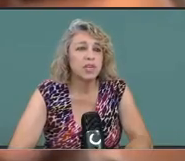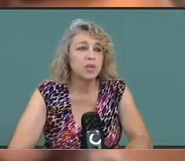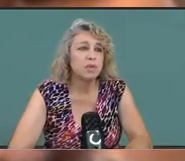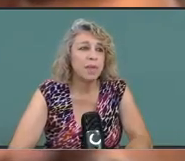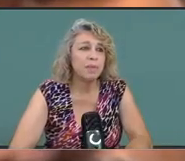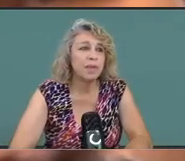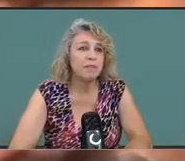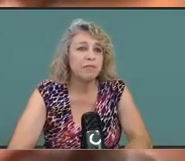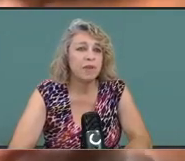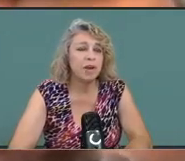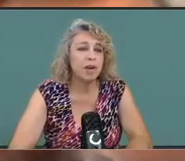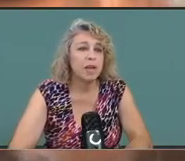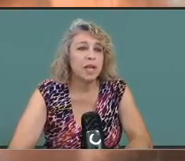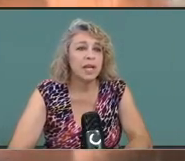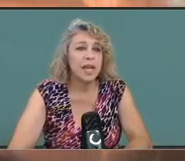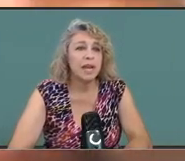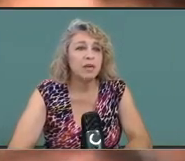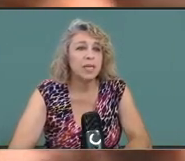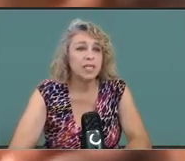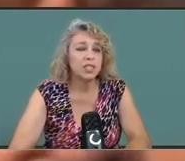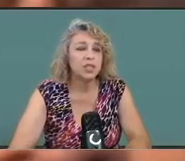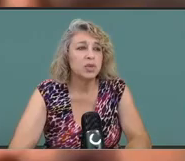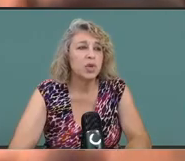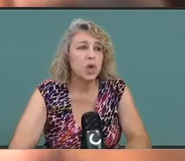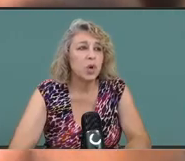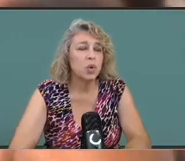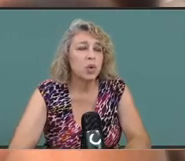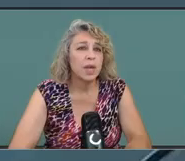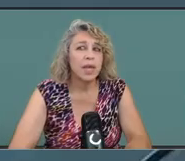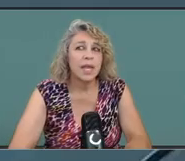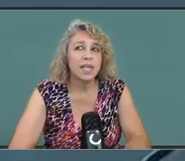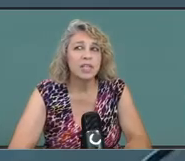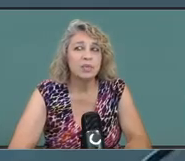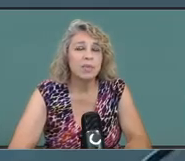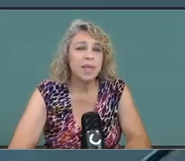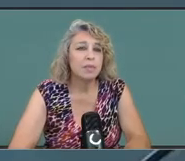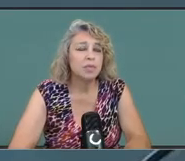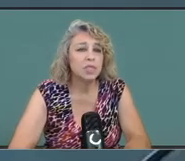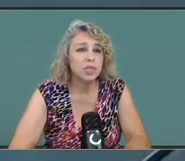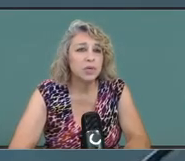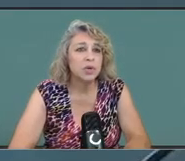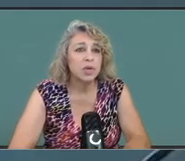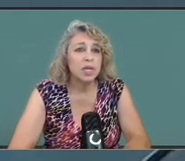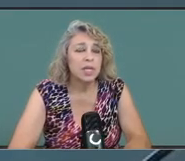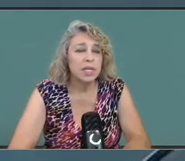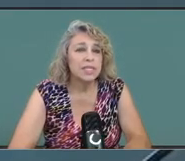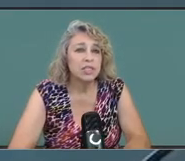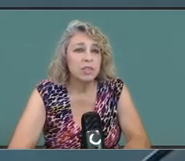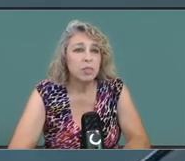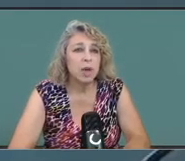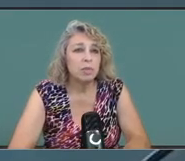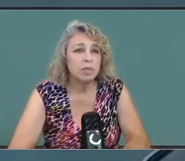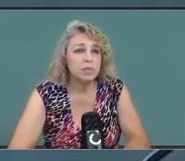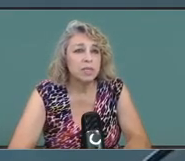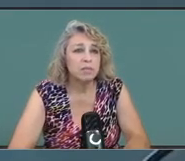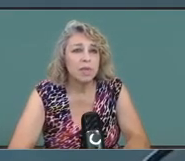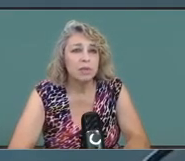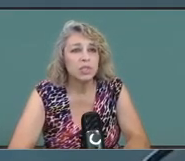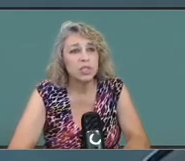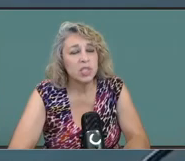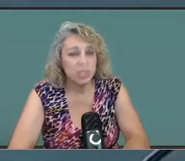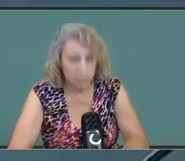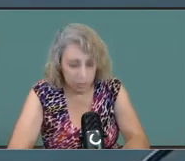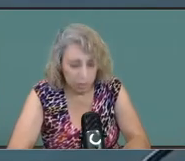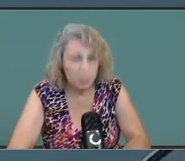to do it by being far. Now it's to go and to be able to listen to the problems and be